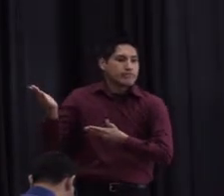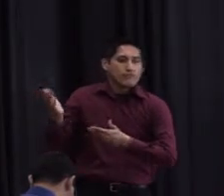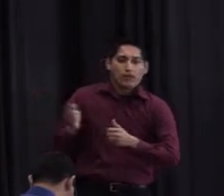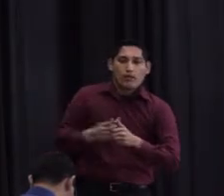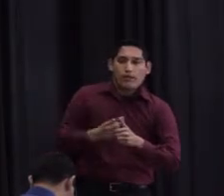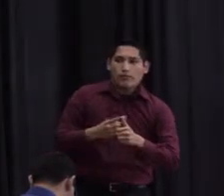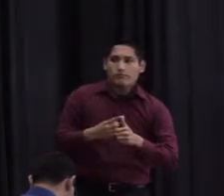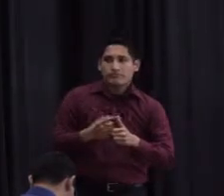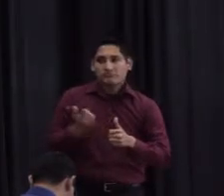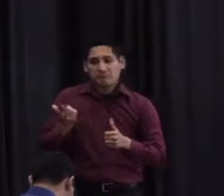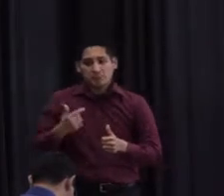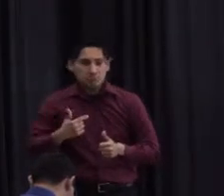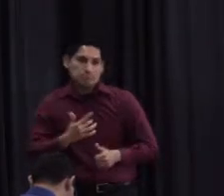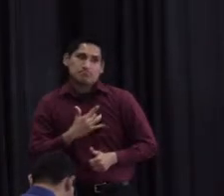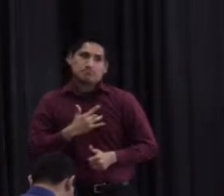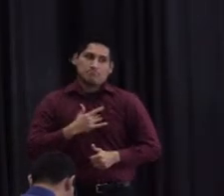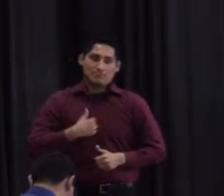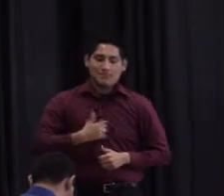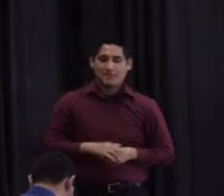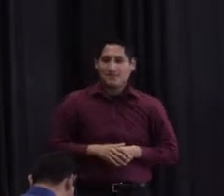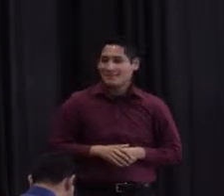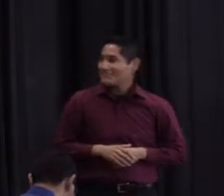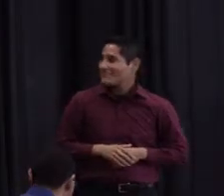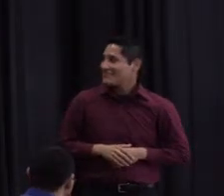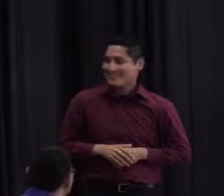that's near and dear to my heart.